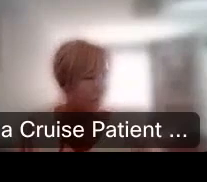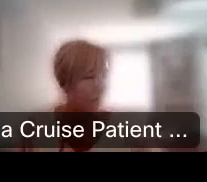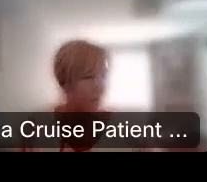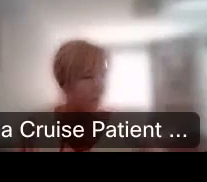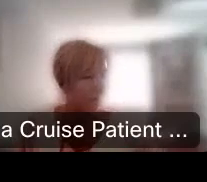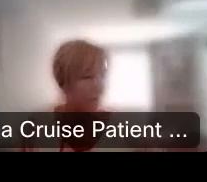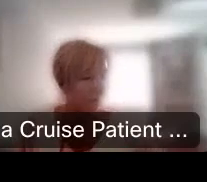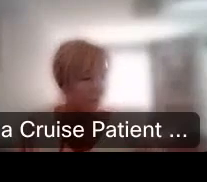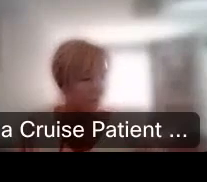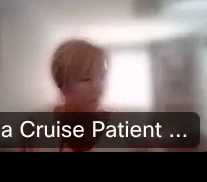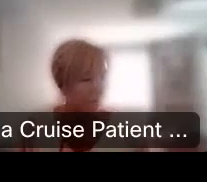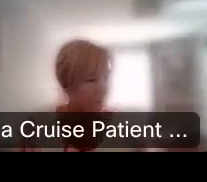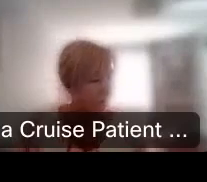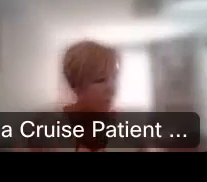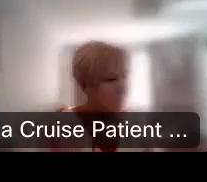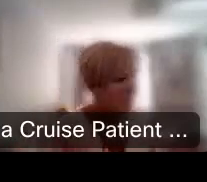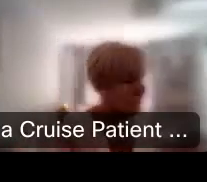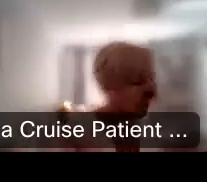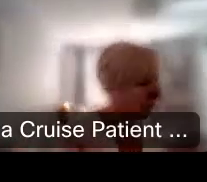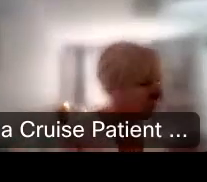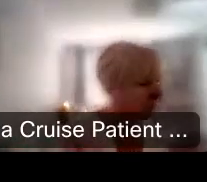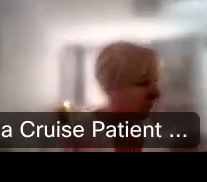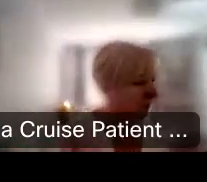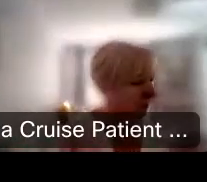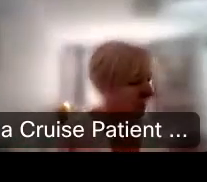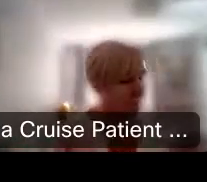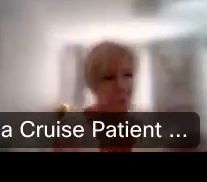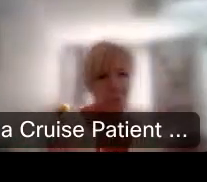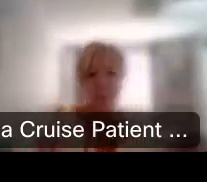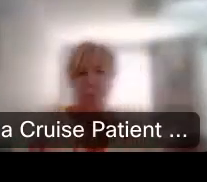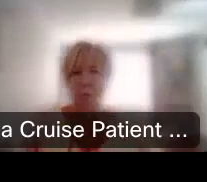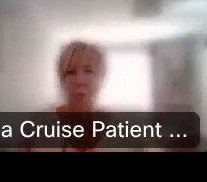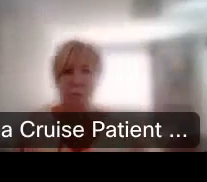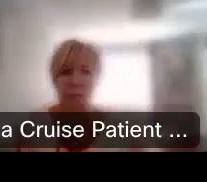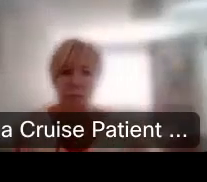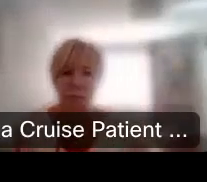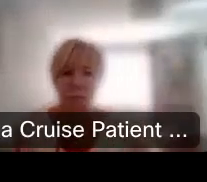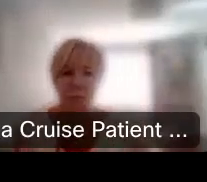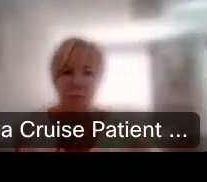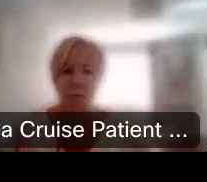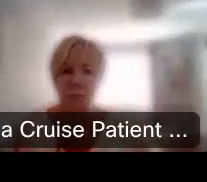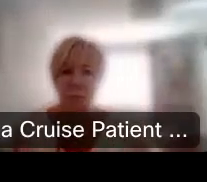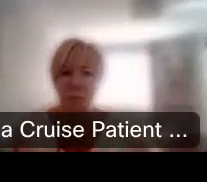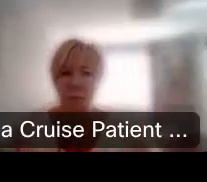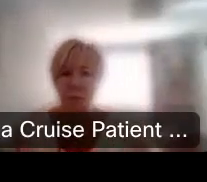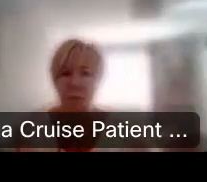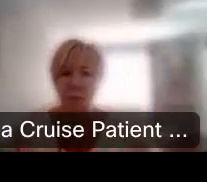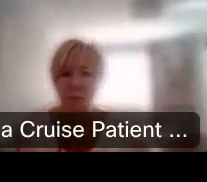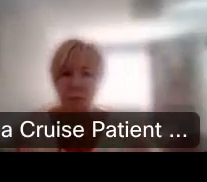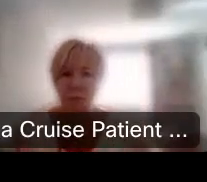of the questions in this chat pointed to that as well. So, you know, it might be that the patient advocacy service can bridge some